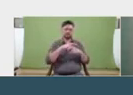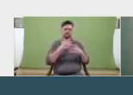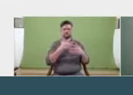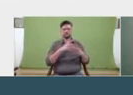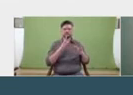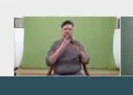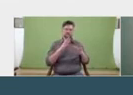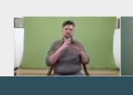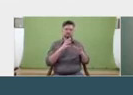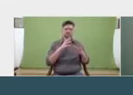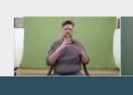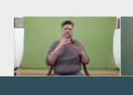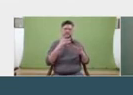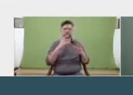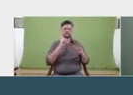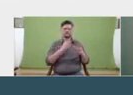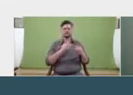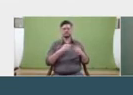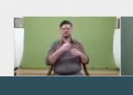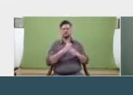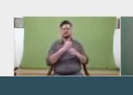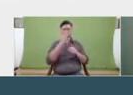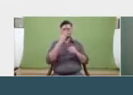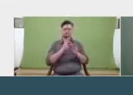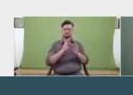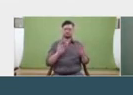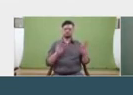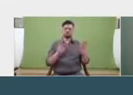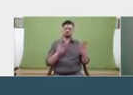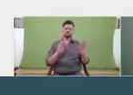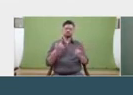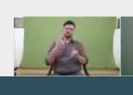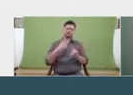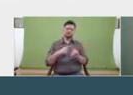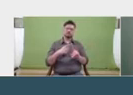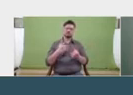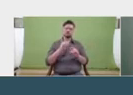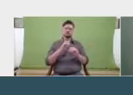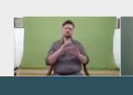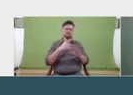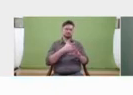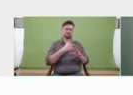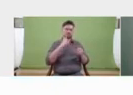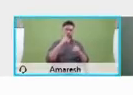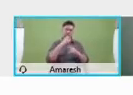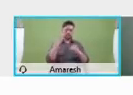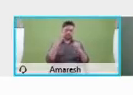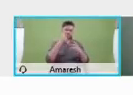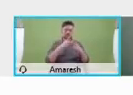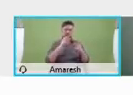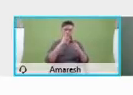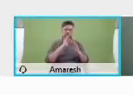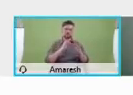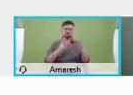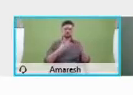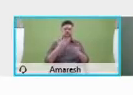simplified but a simple uh presentation of complex ideas so this is the